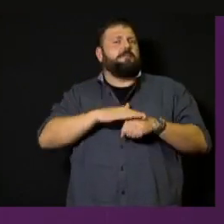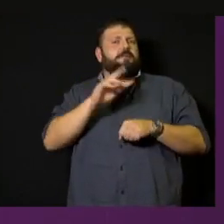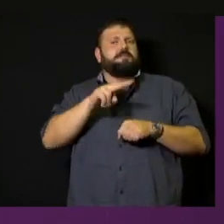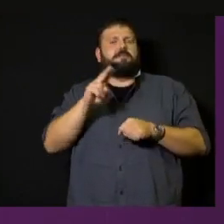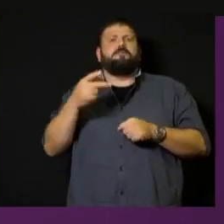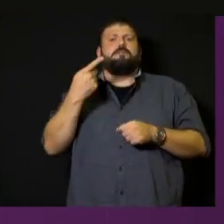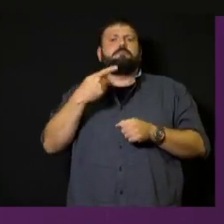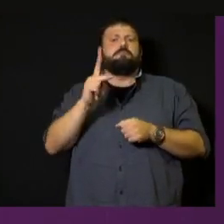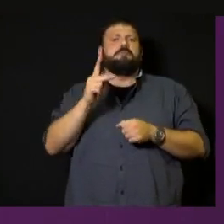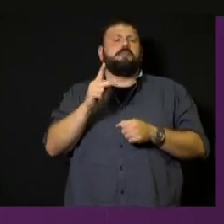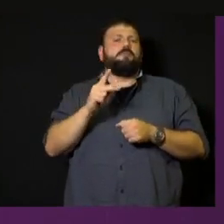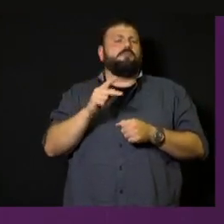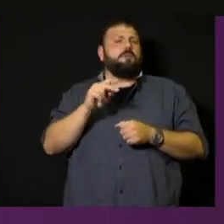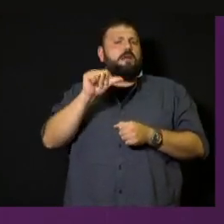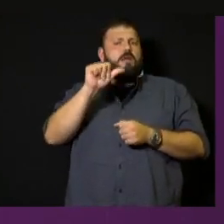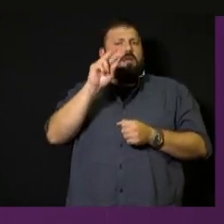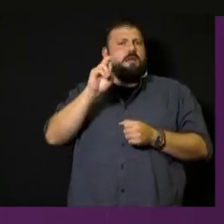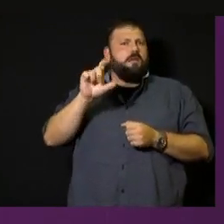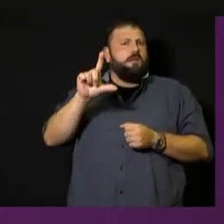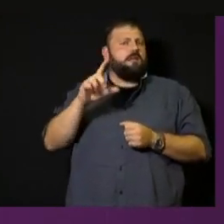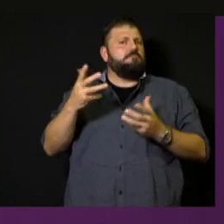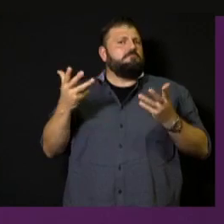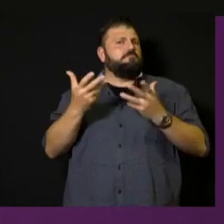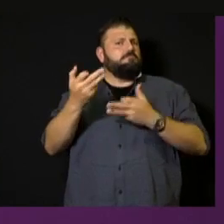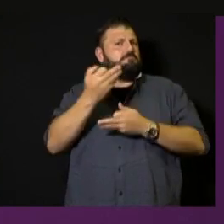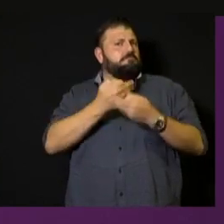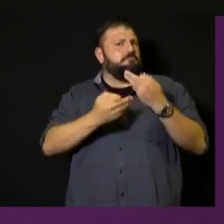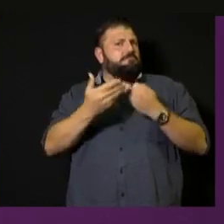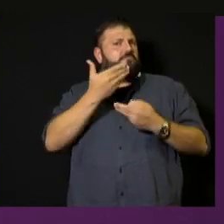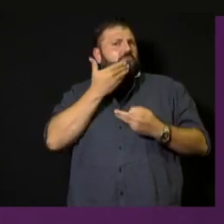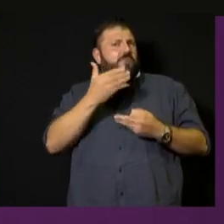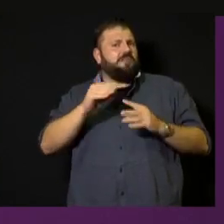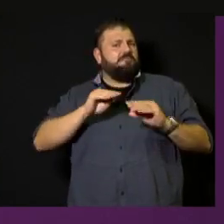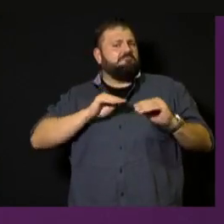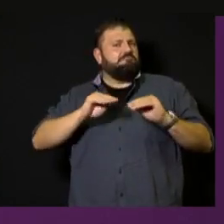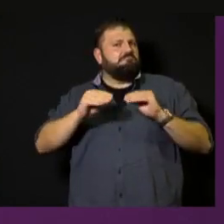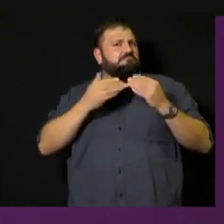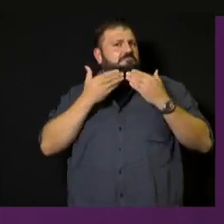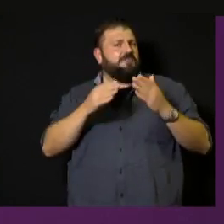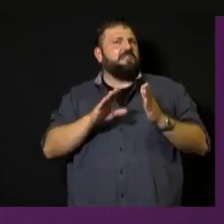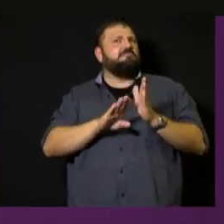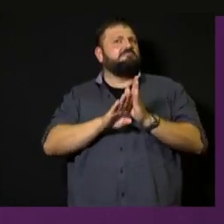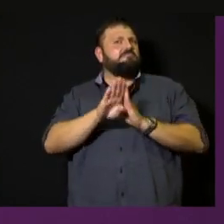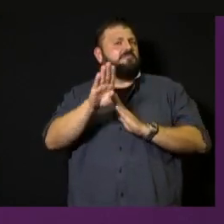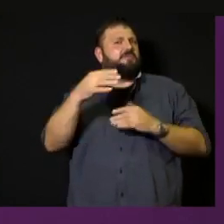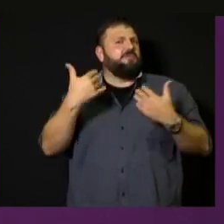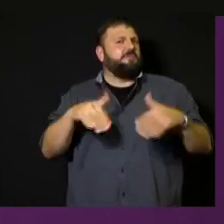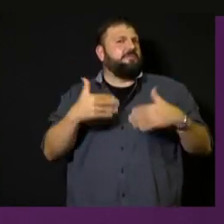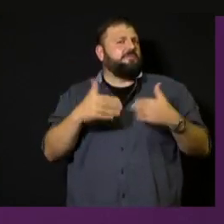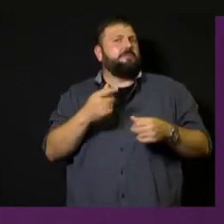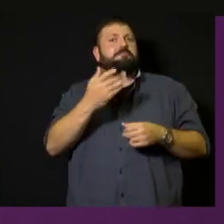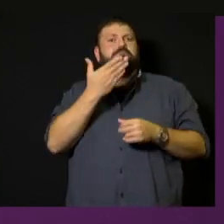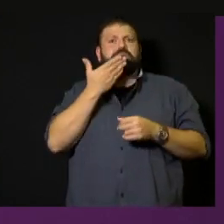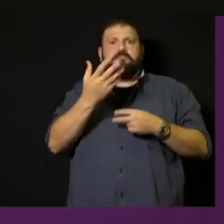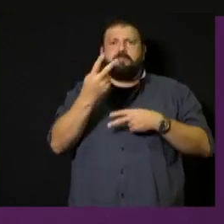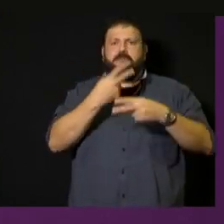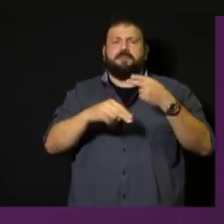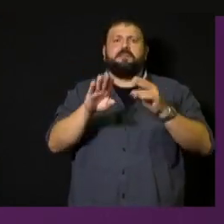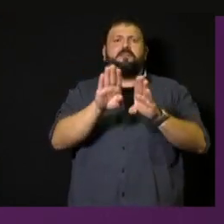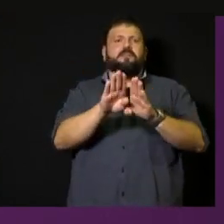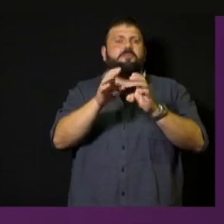growing, and this is not easy, but Ariel is doing a fine job. They are growing. So welcome, Ariel. How are you?